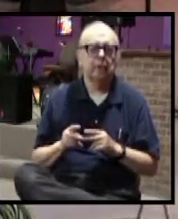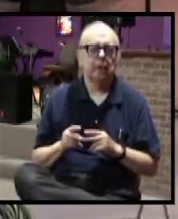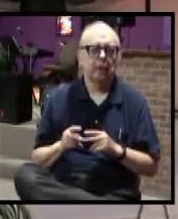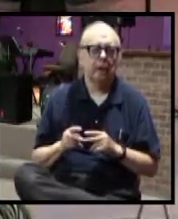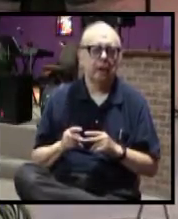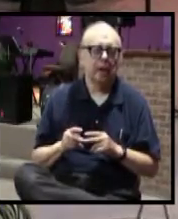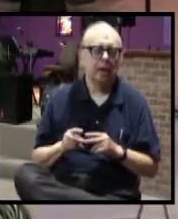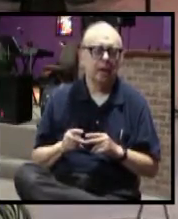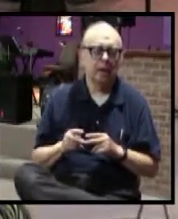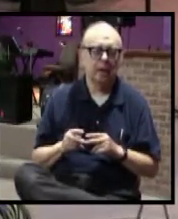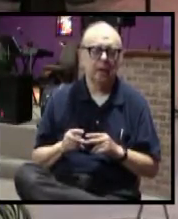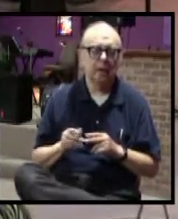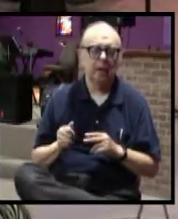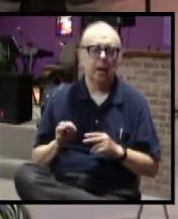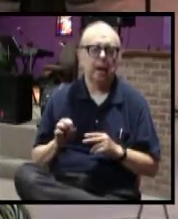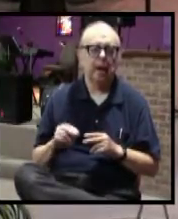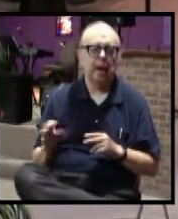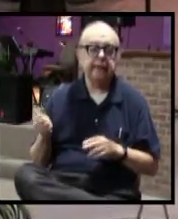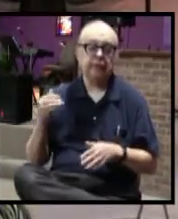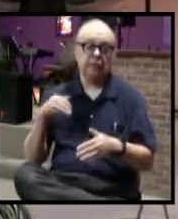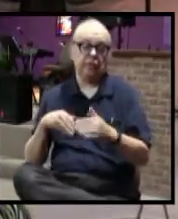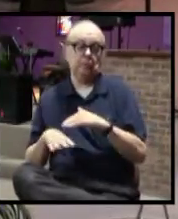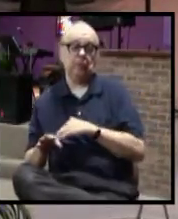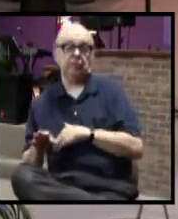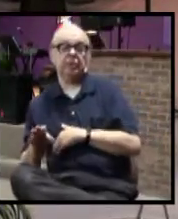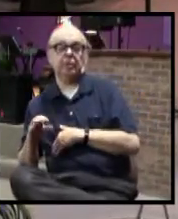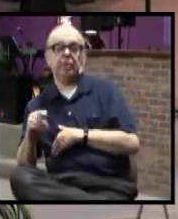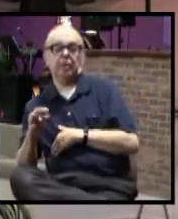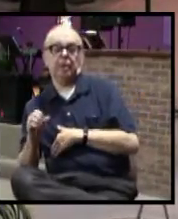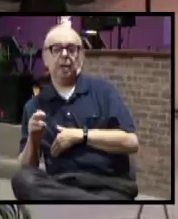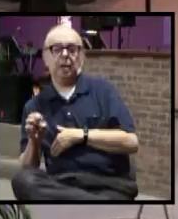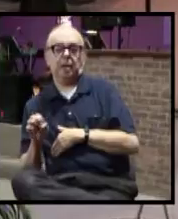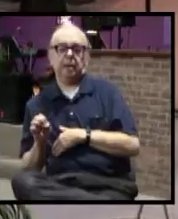place. Agnes walks in.